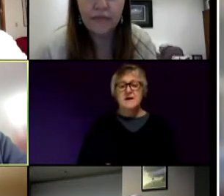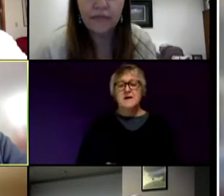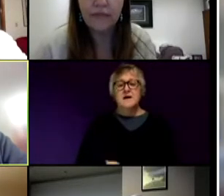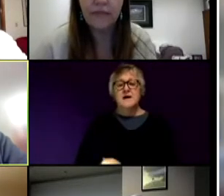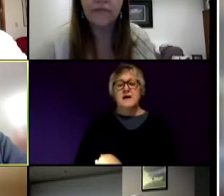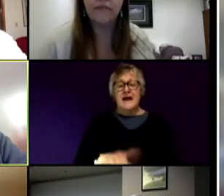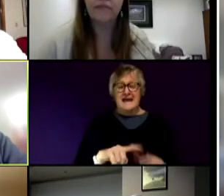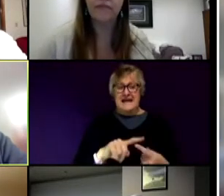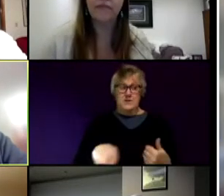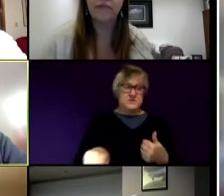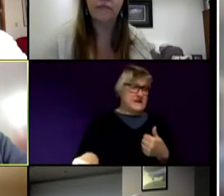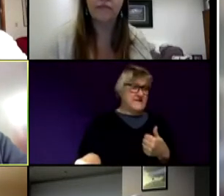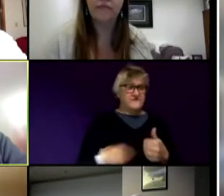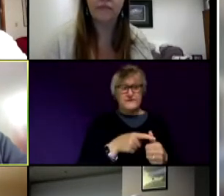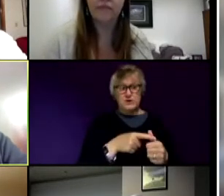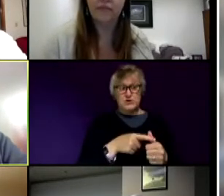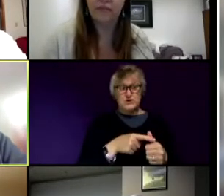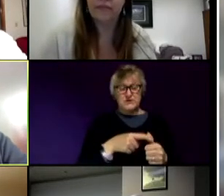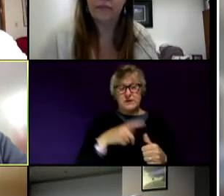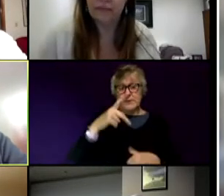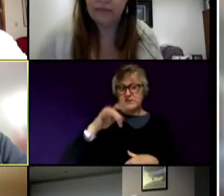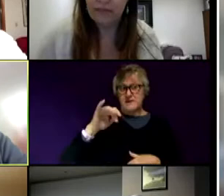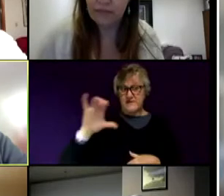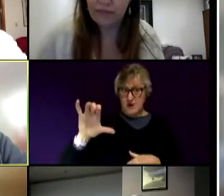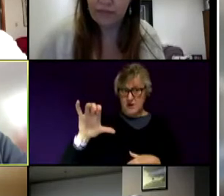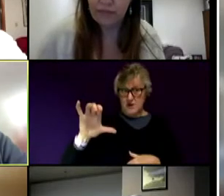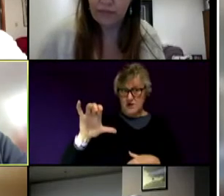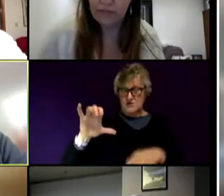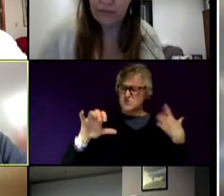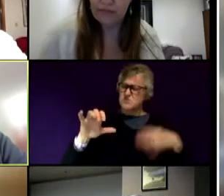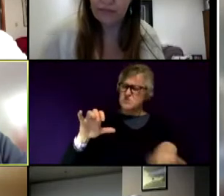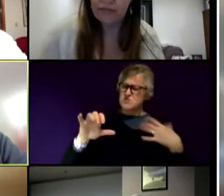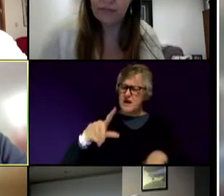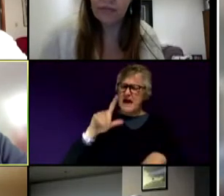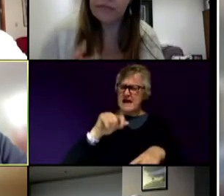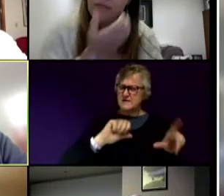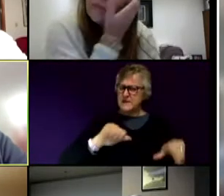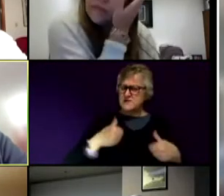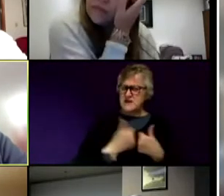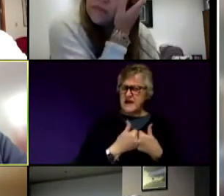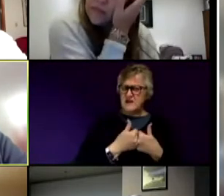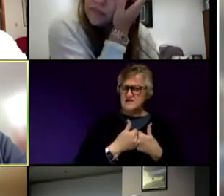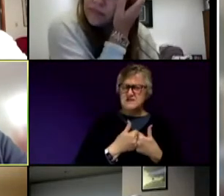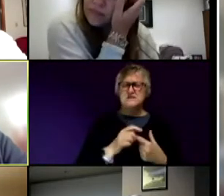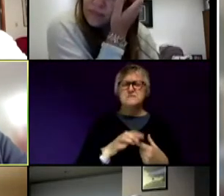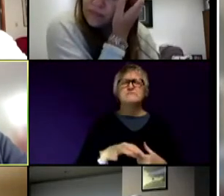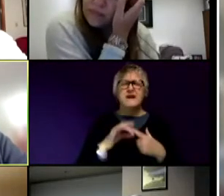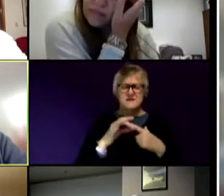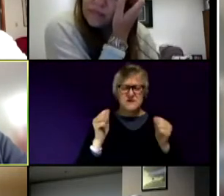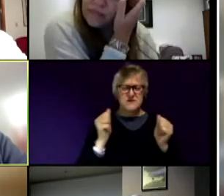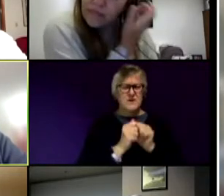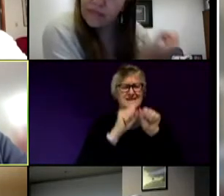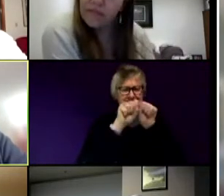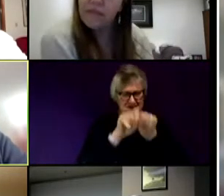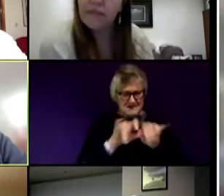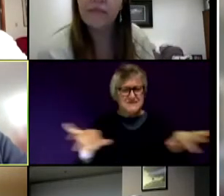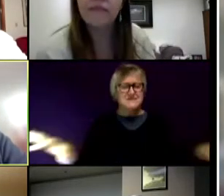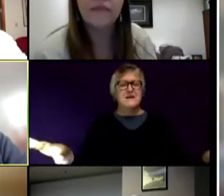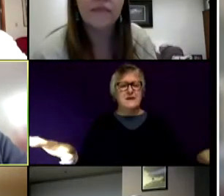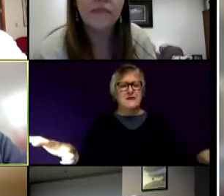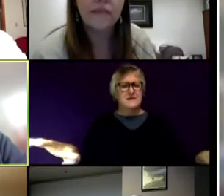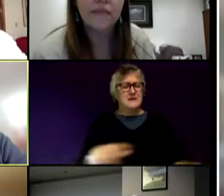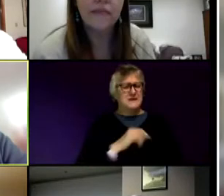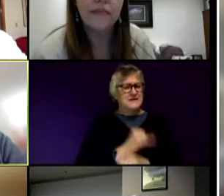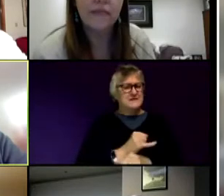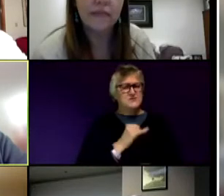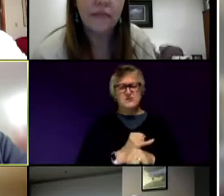of color had to be challenging, especially with the existing systemic and institutional discrimination that was publicly